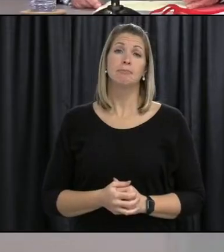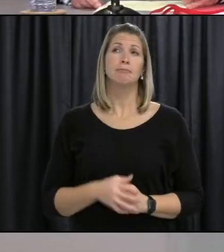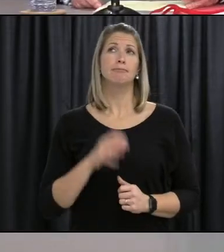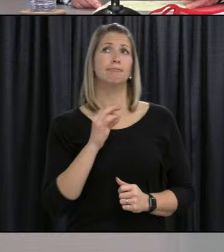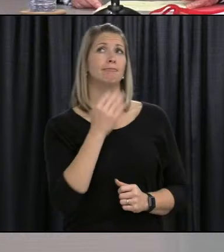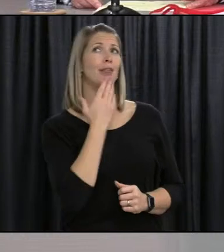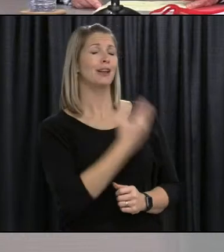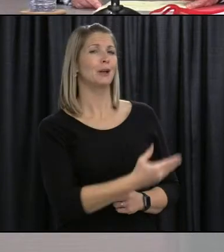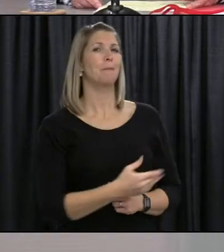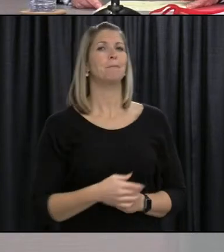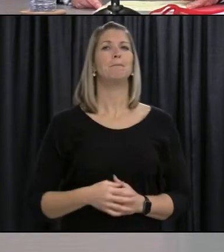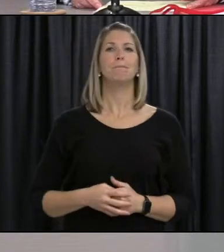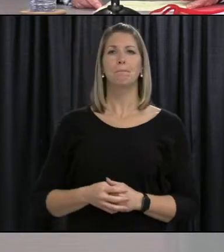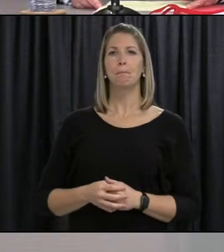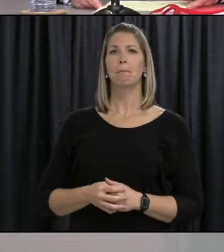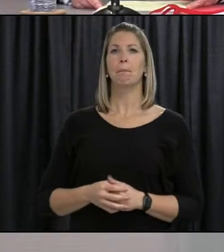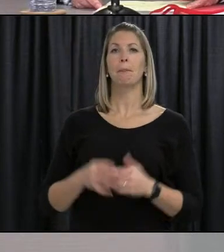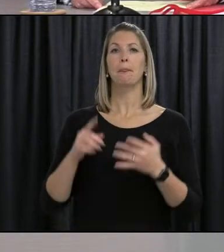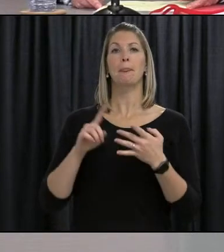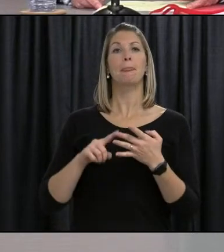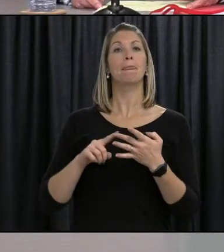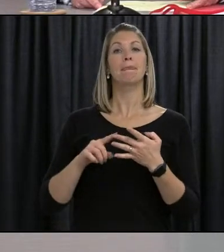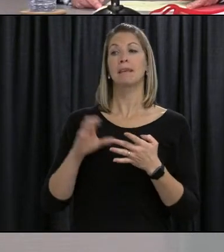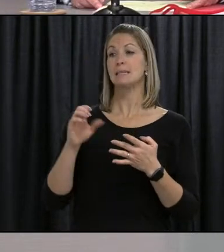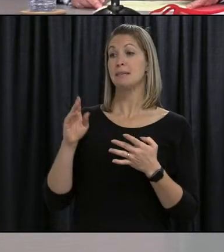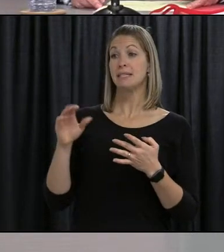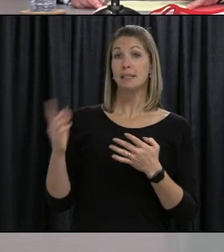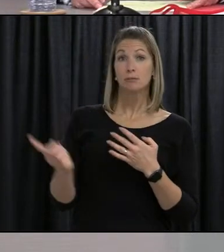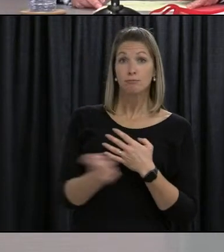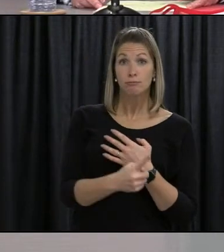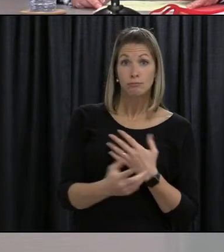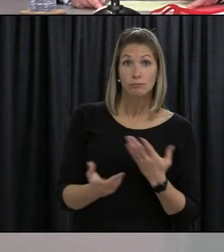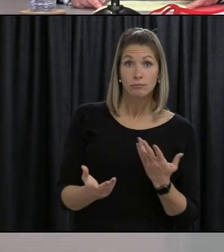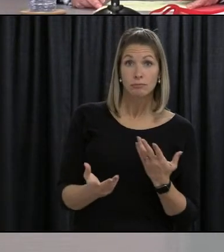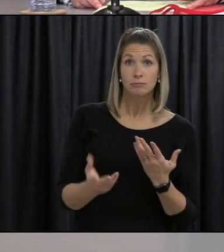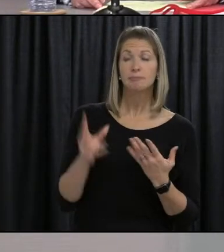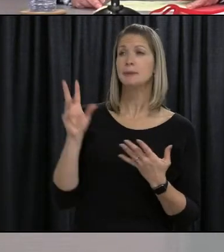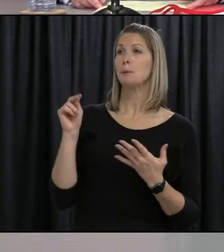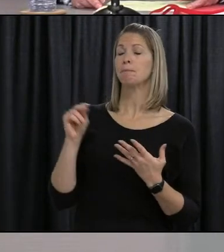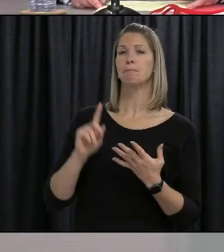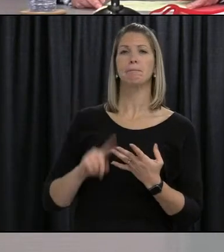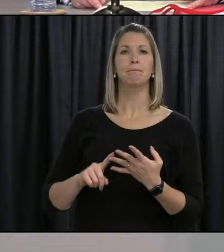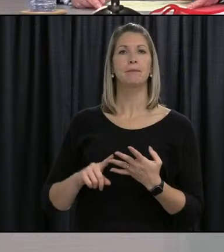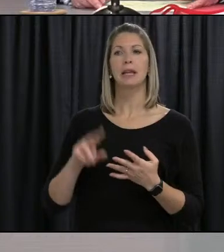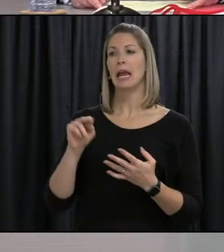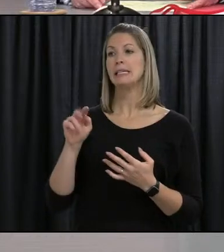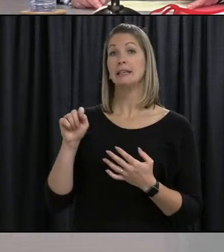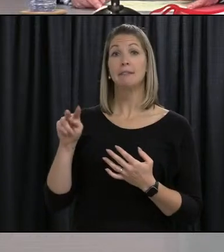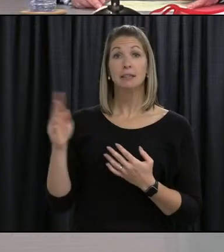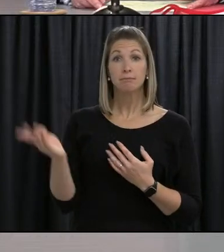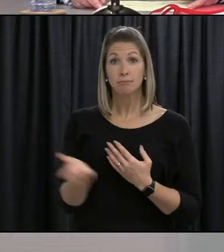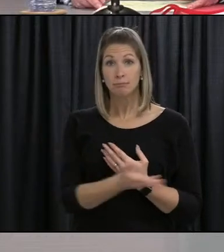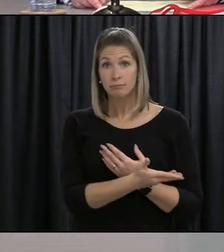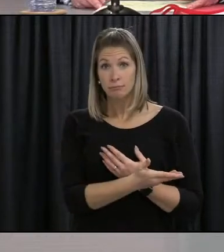you. Peter Cowan, do you have any further questions? I'm good, thanks. Kellyanne